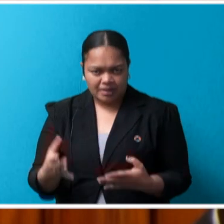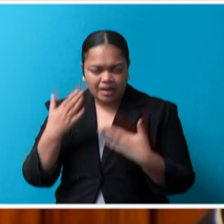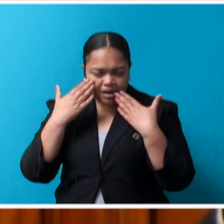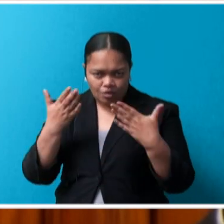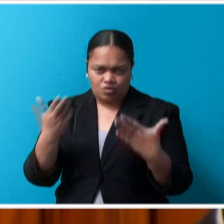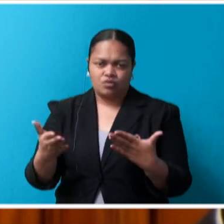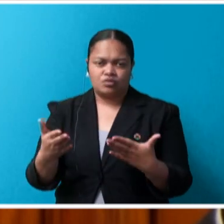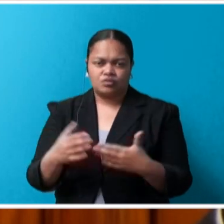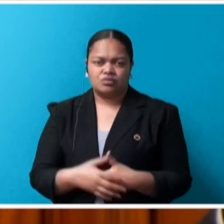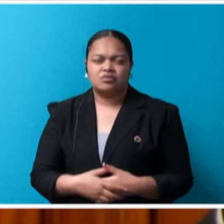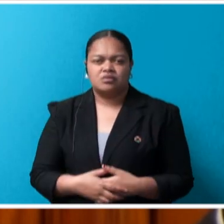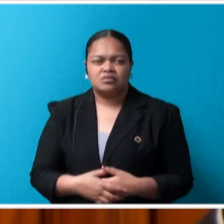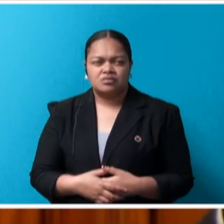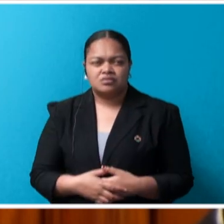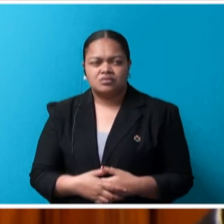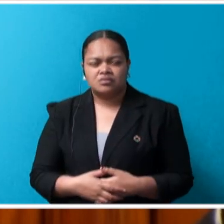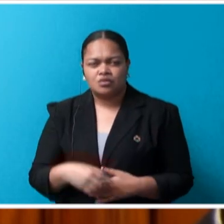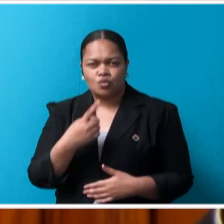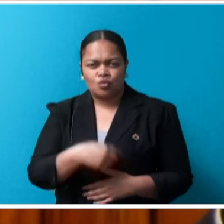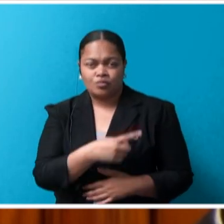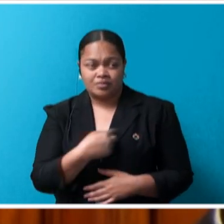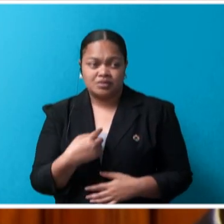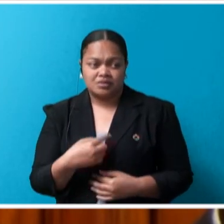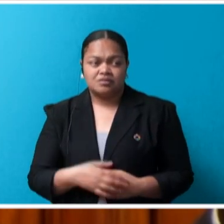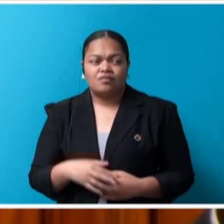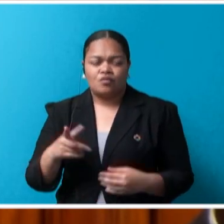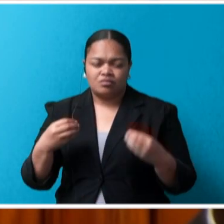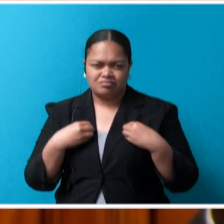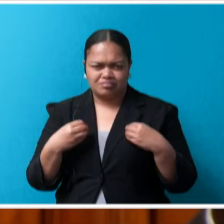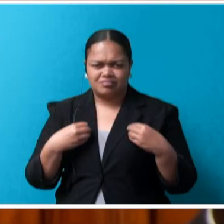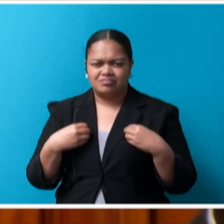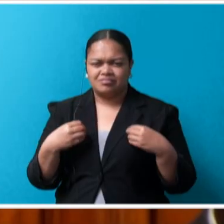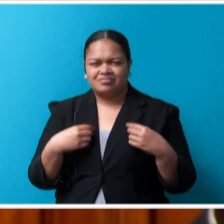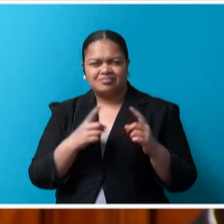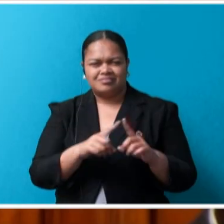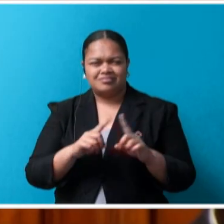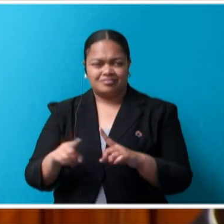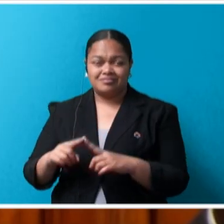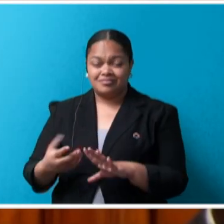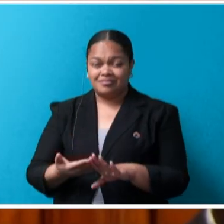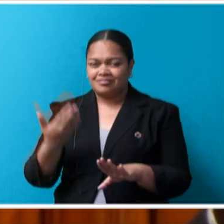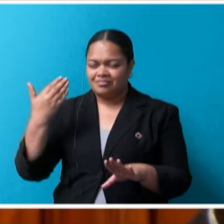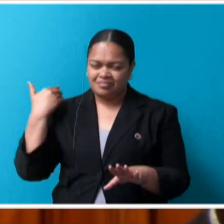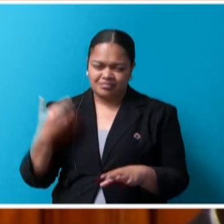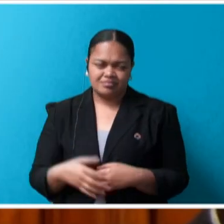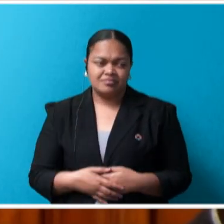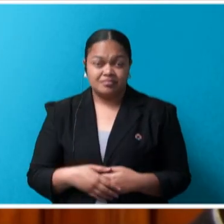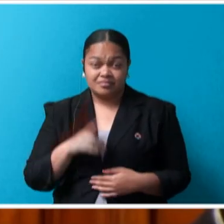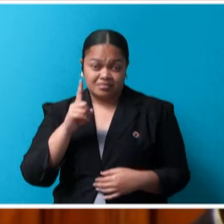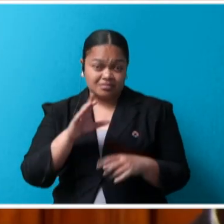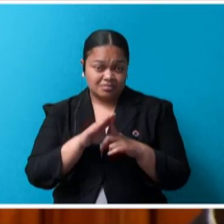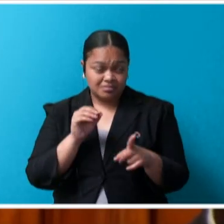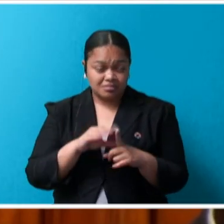the injustices that were committed against cooperatives in the past. One of the most significant examples is